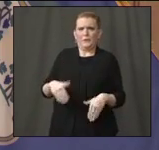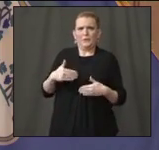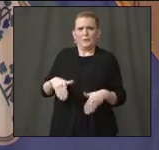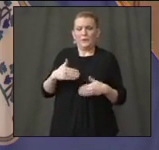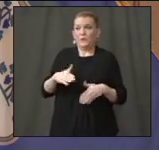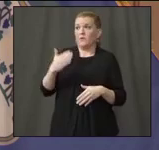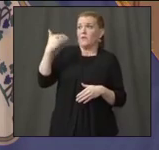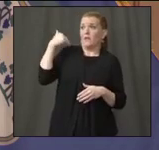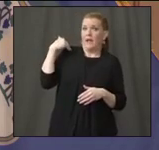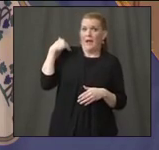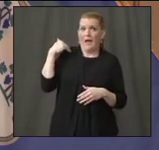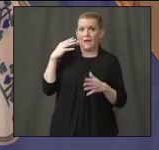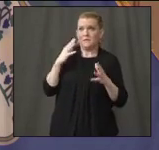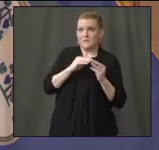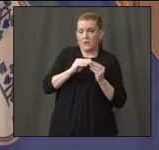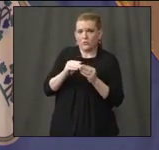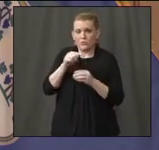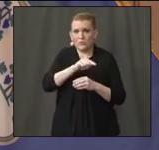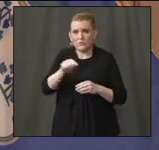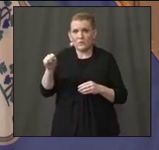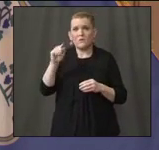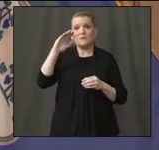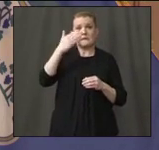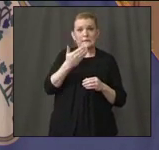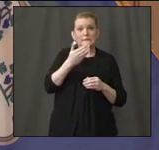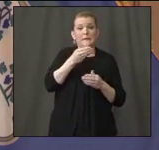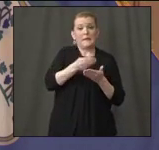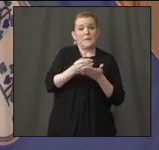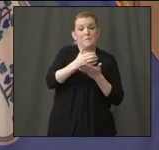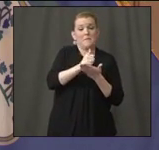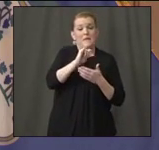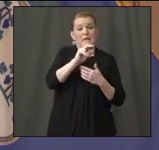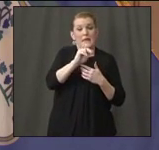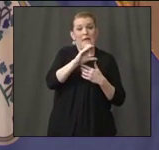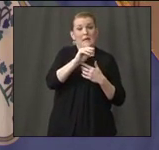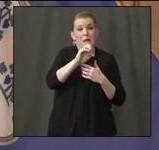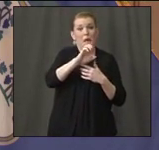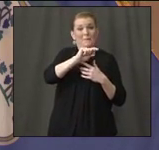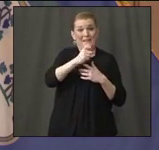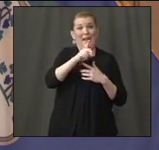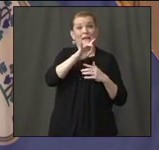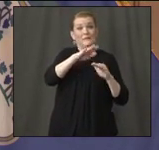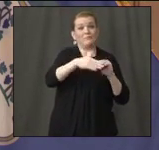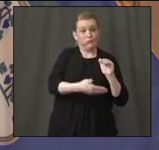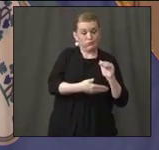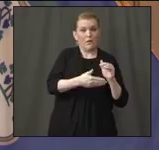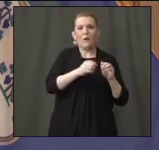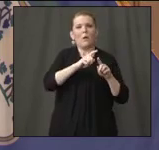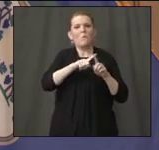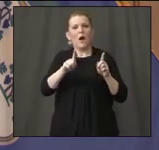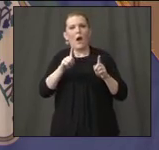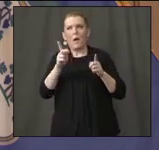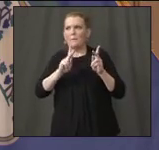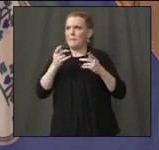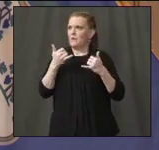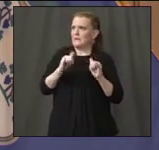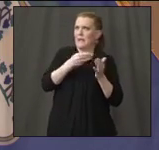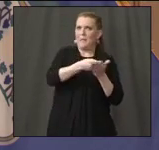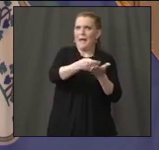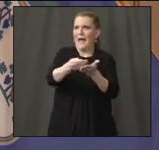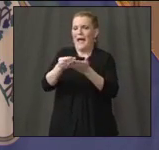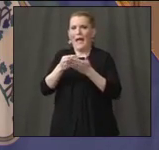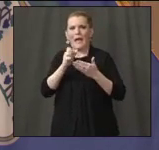but sales tax kept going. People continued to buy. In this recession, it's true of every state